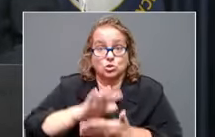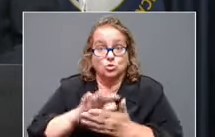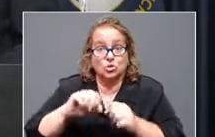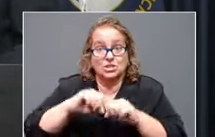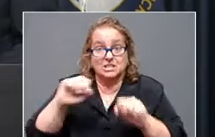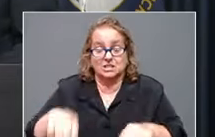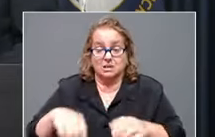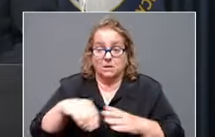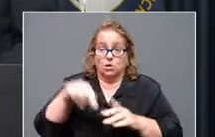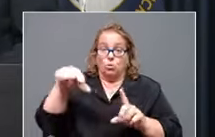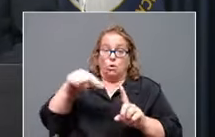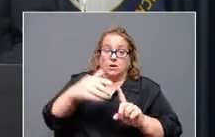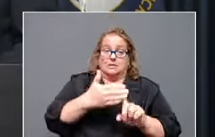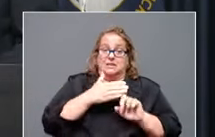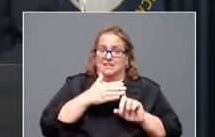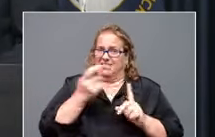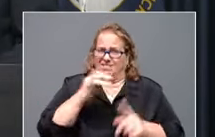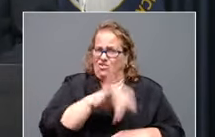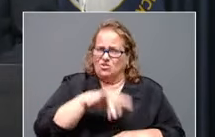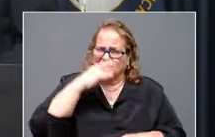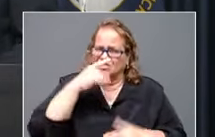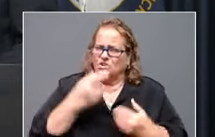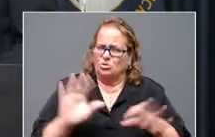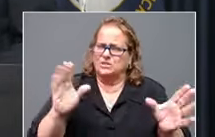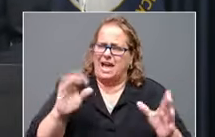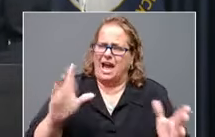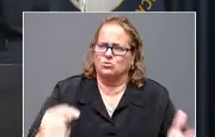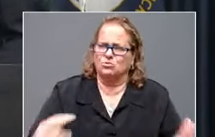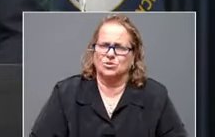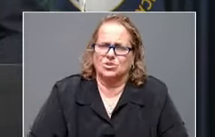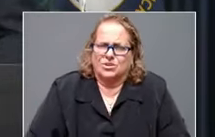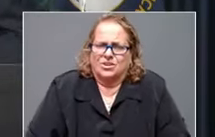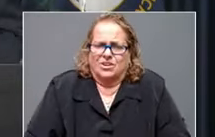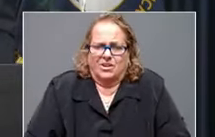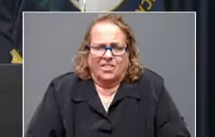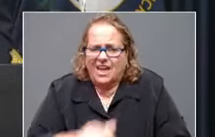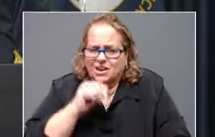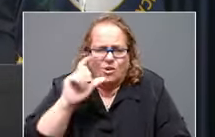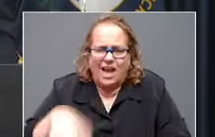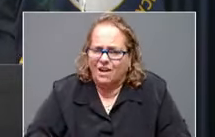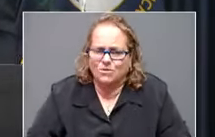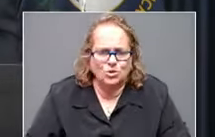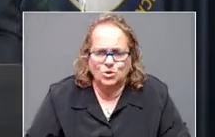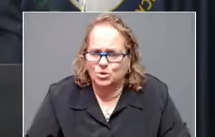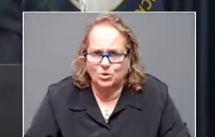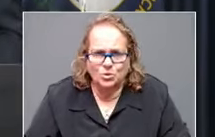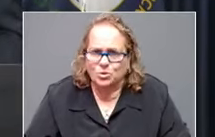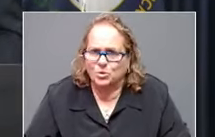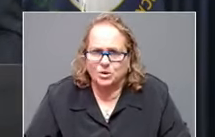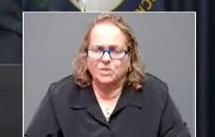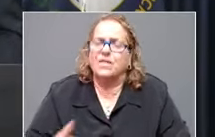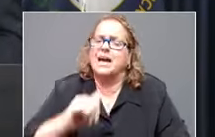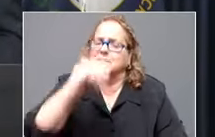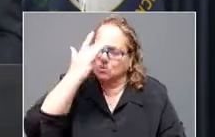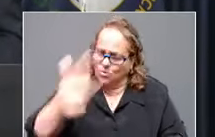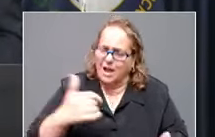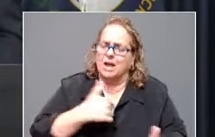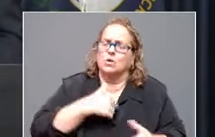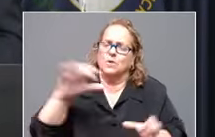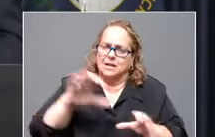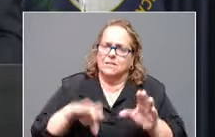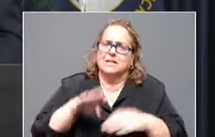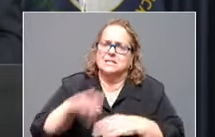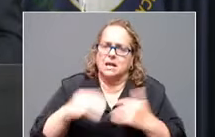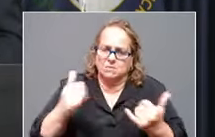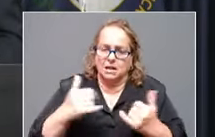quarantine, those kids are losing out, and they don't have to. So that's why we've made the step today, but we will consider